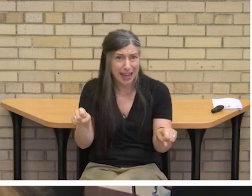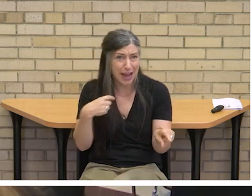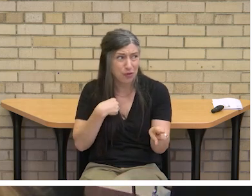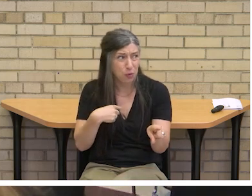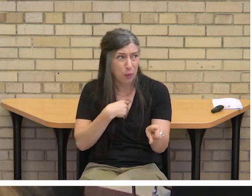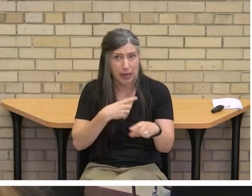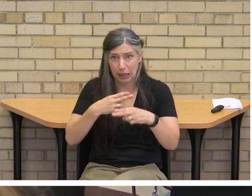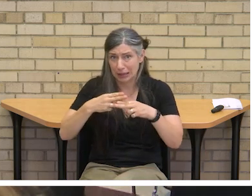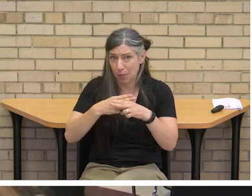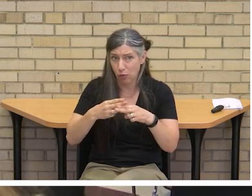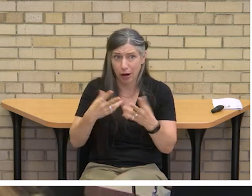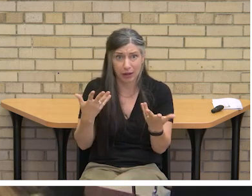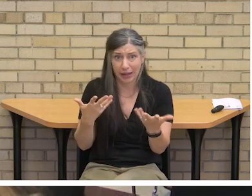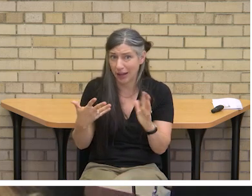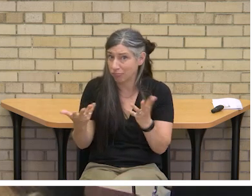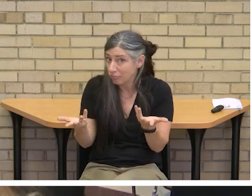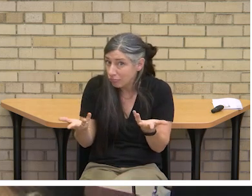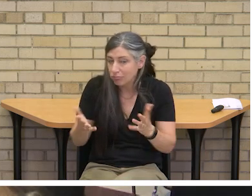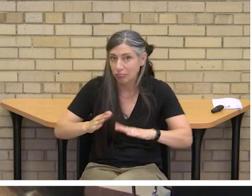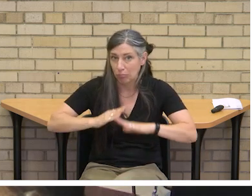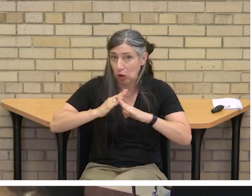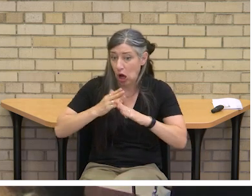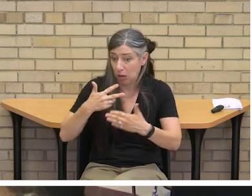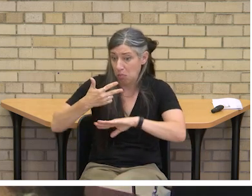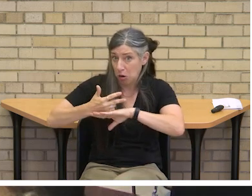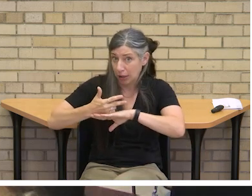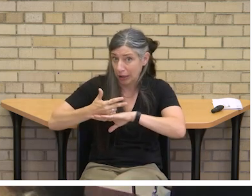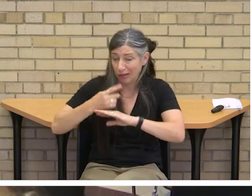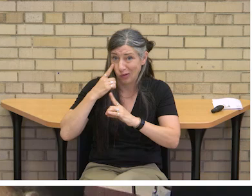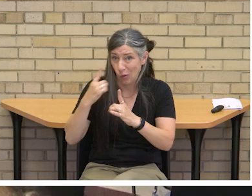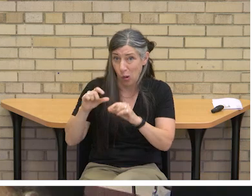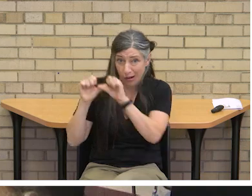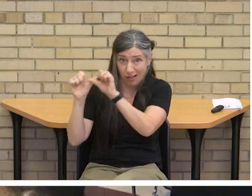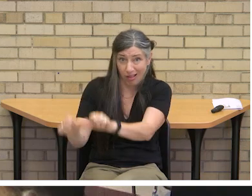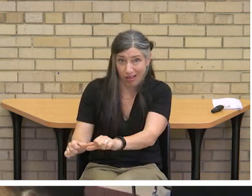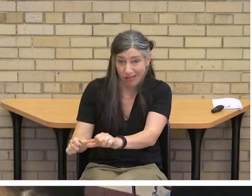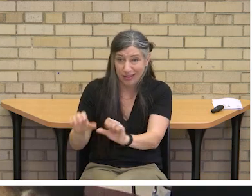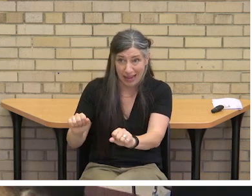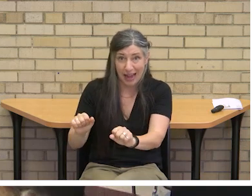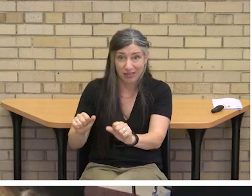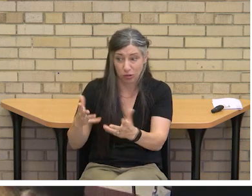to temporarily ban parking on one side of the street for the duration of the project?